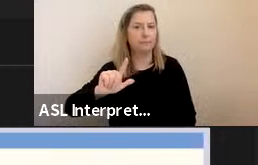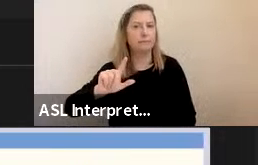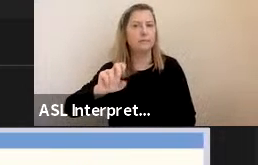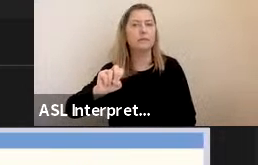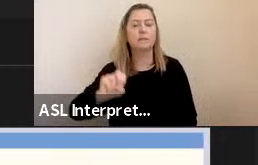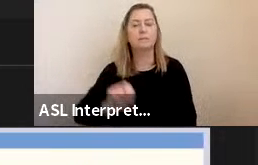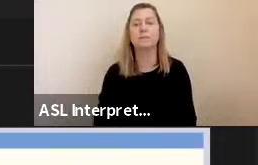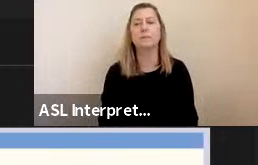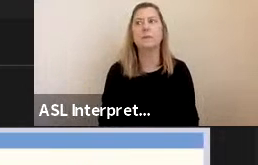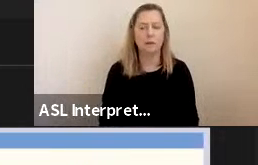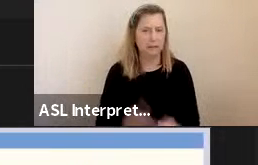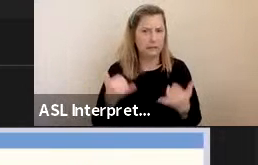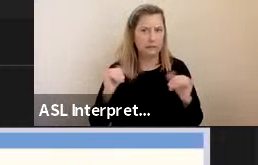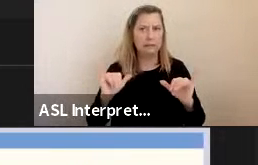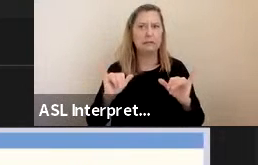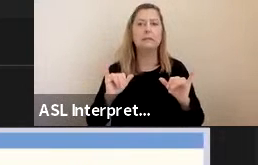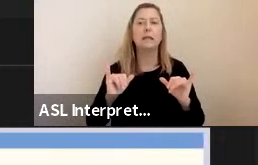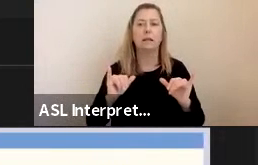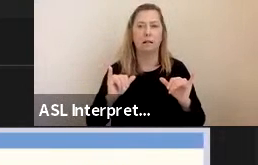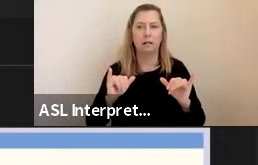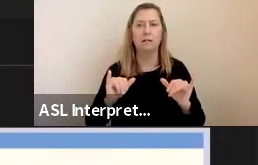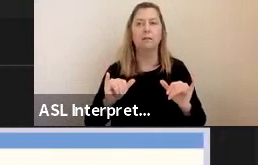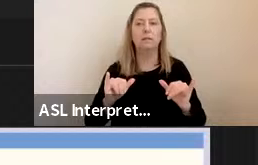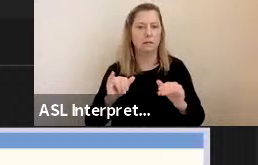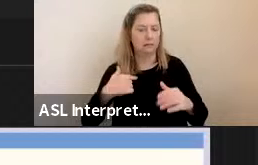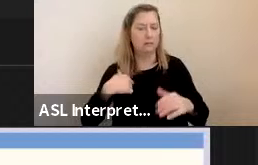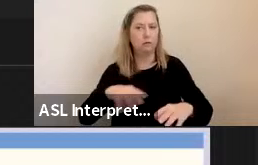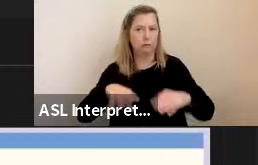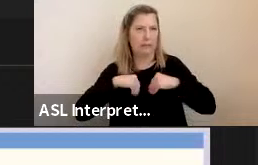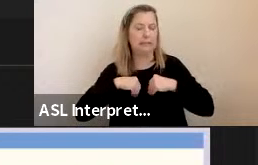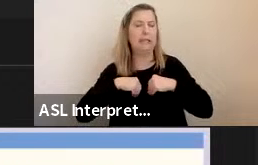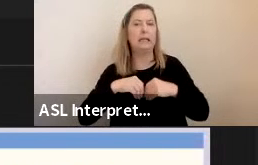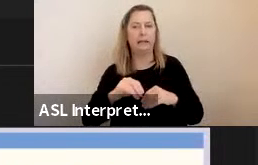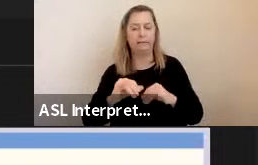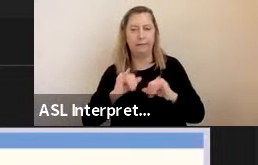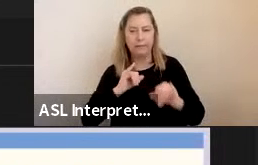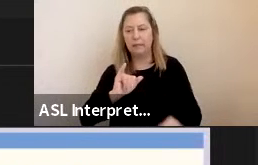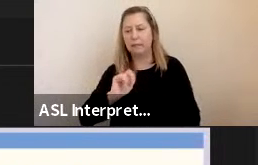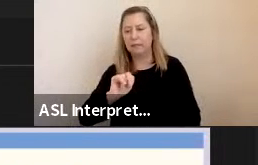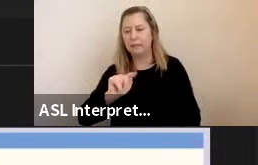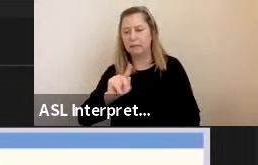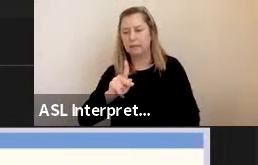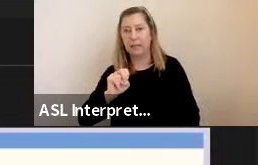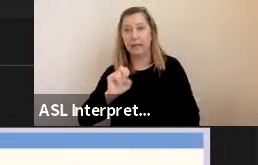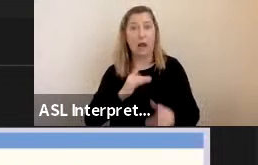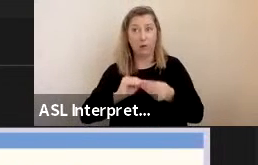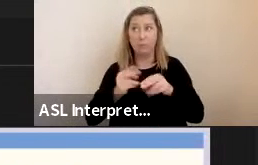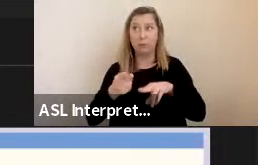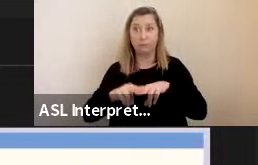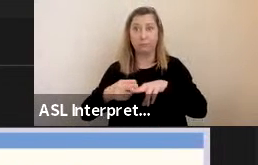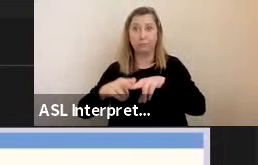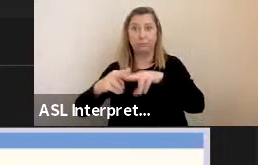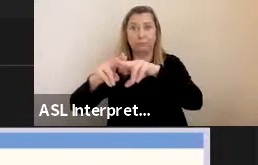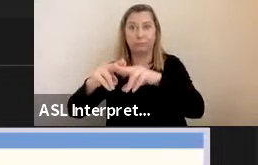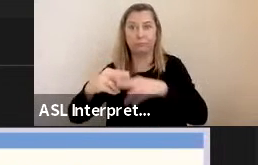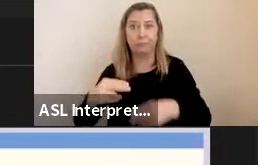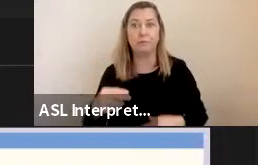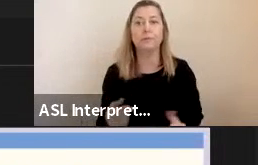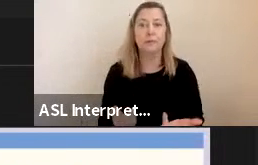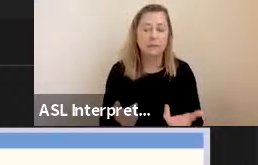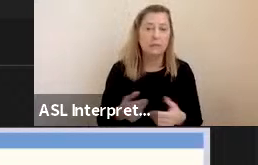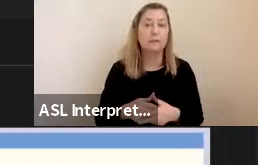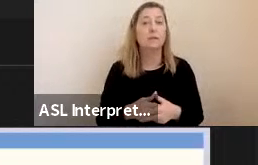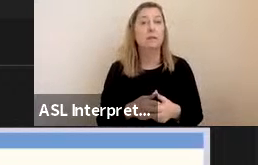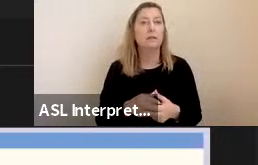get intakes. So our numbers each week is steadily increasing. We haven't seen a decline. We did at Christmas as usual, but